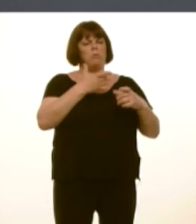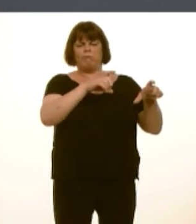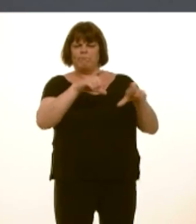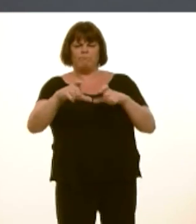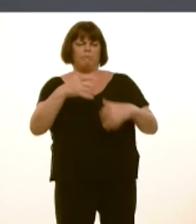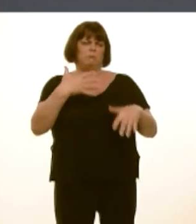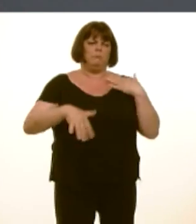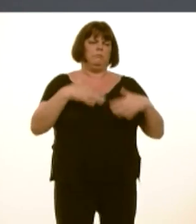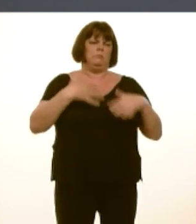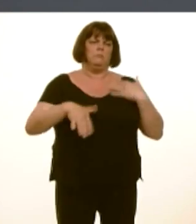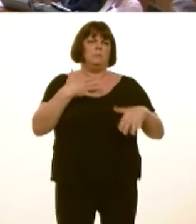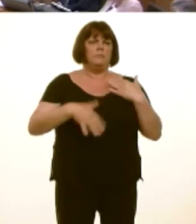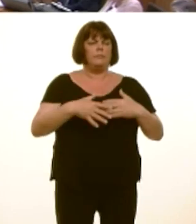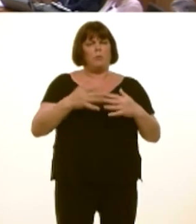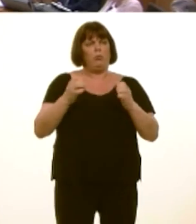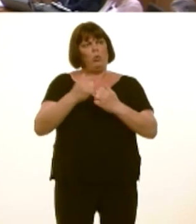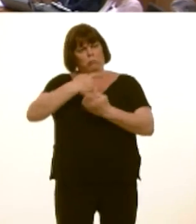and the First Minister would agree.